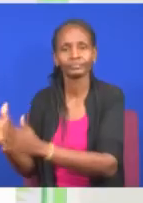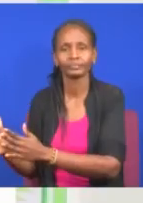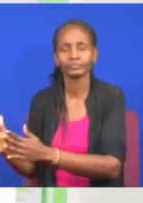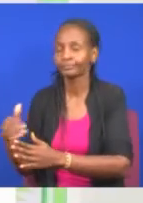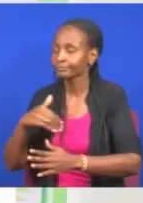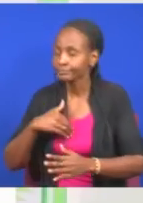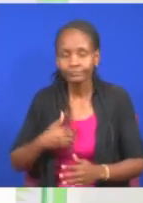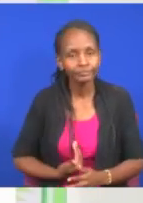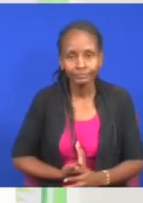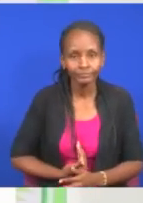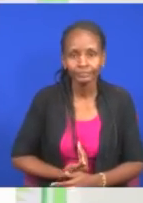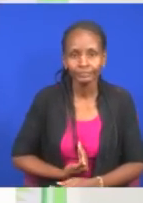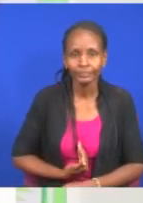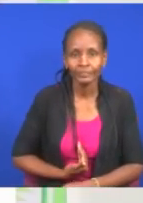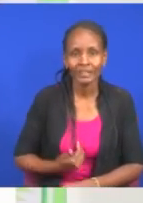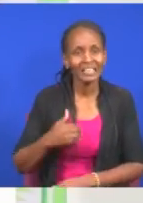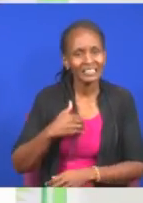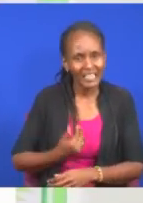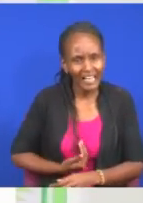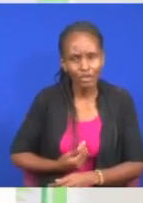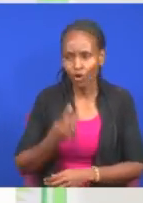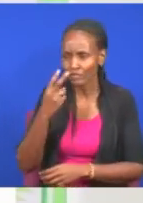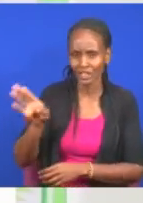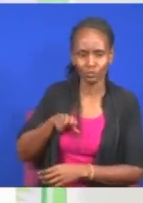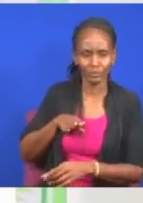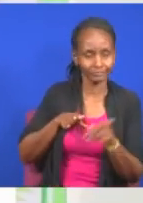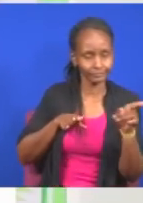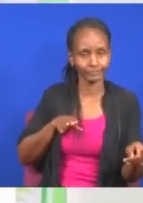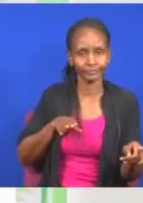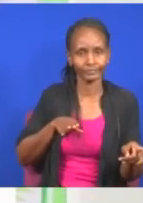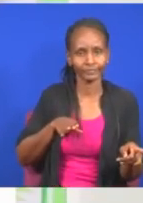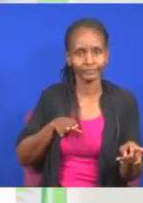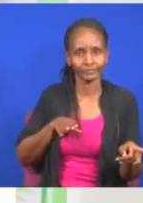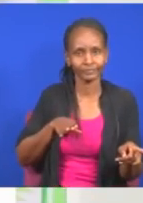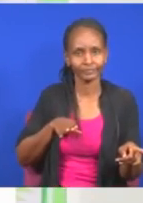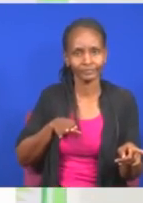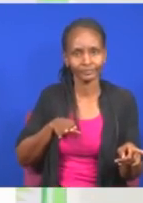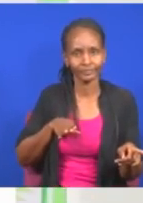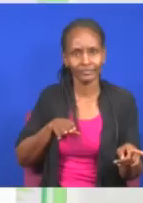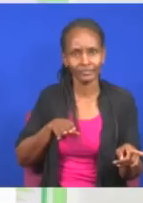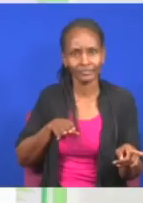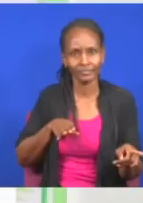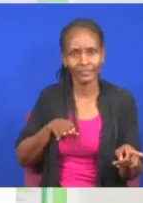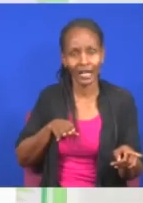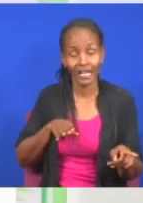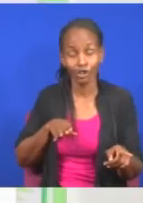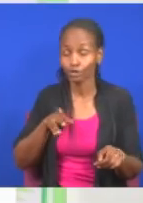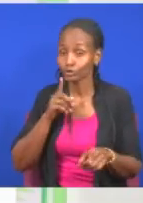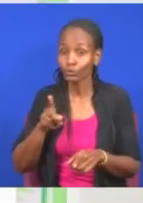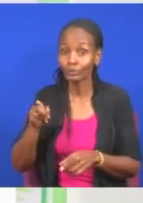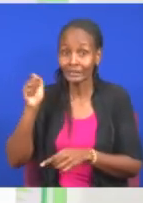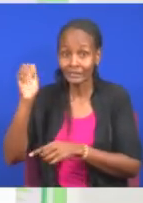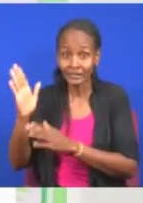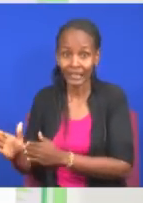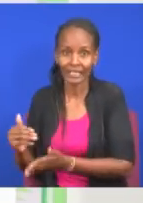very tired of seeing the widow, and he had nothing to do but to help the